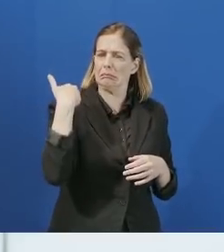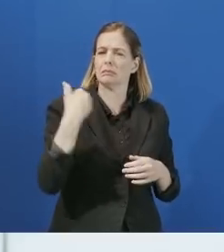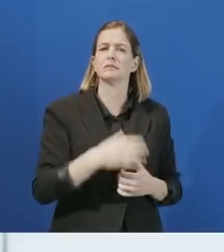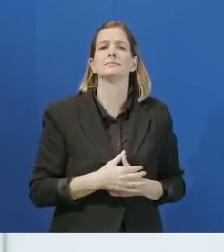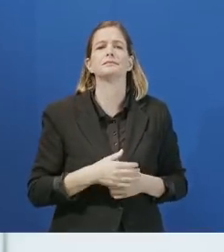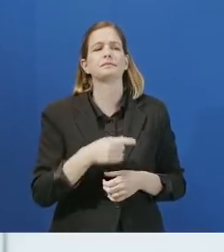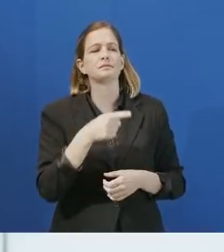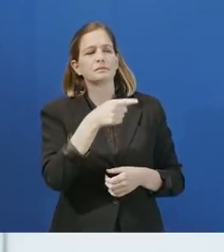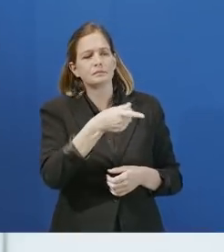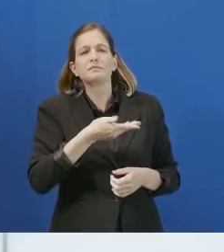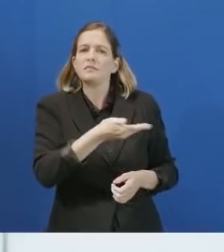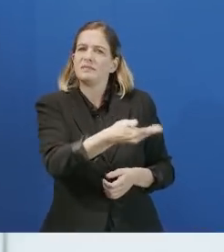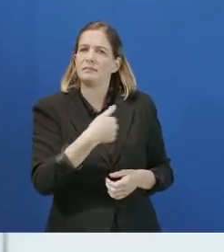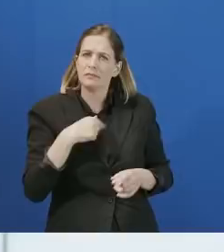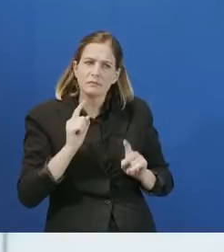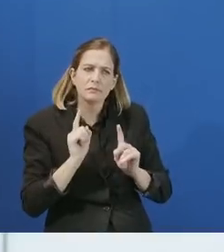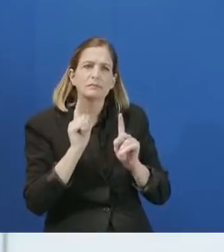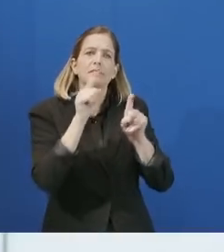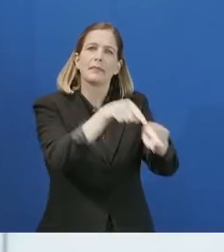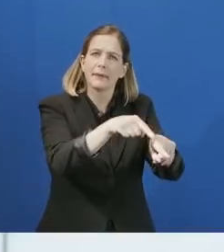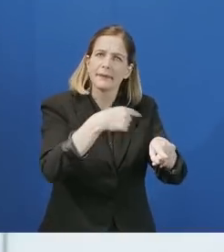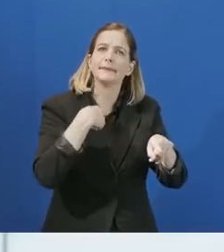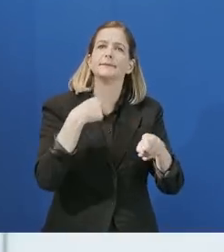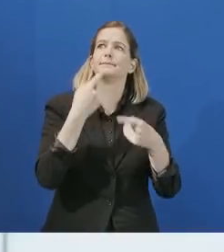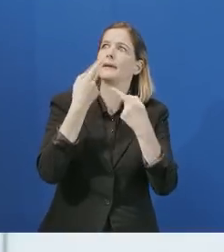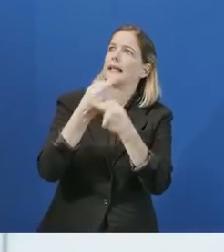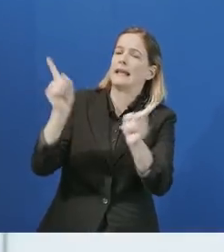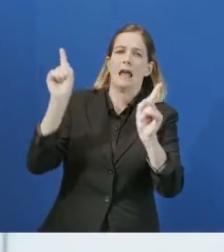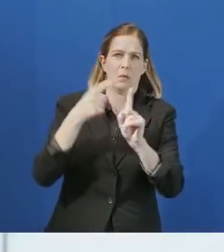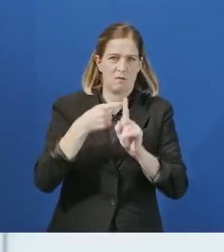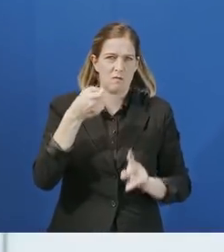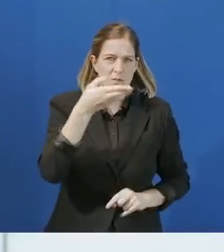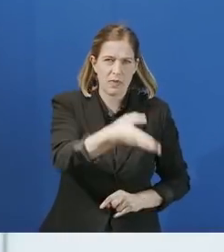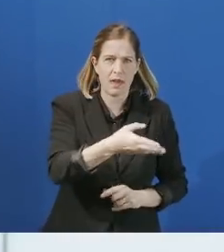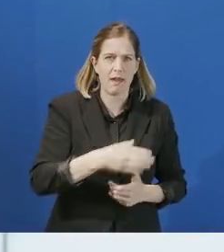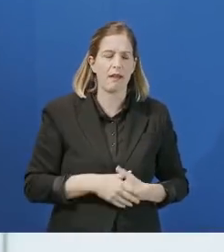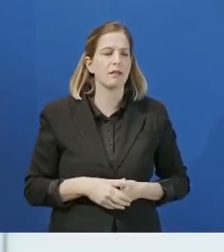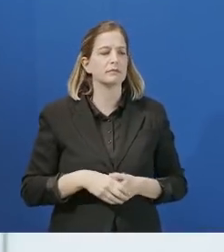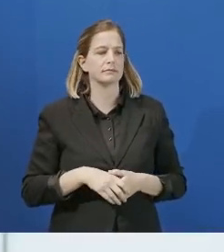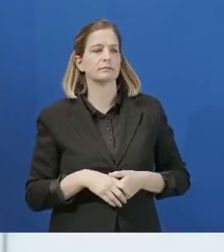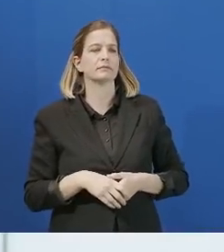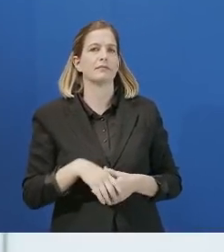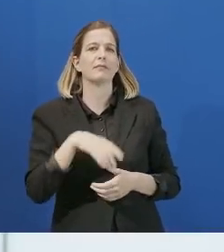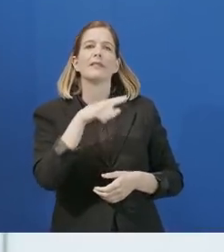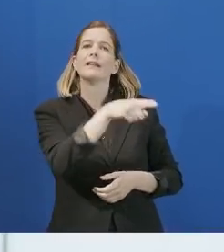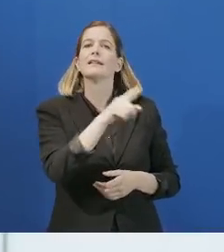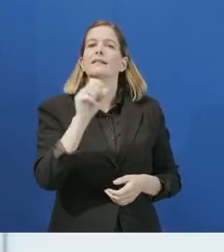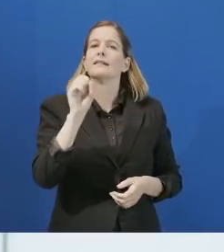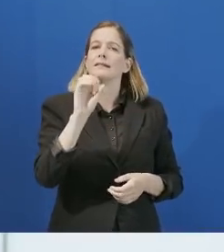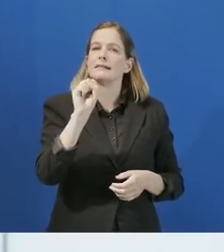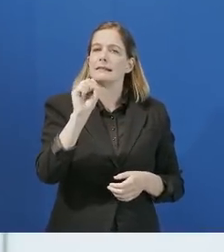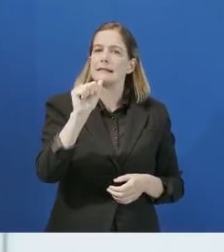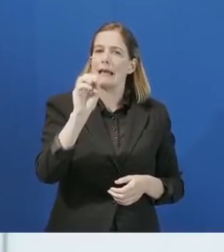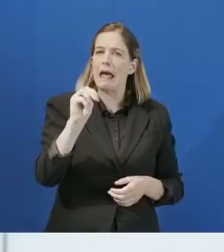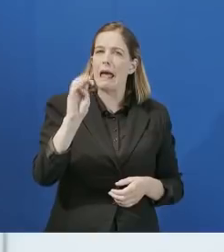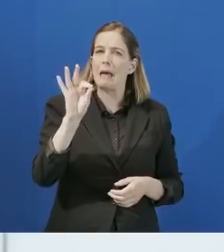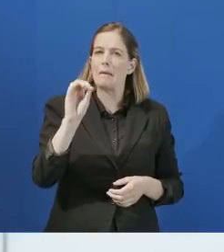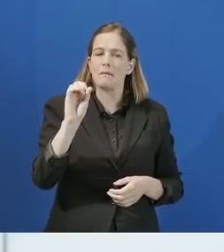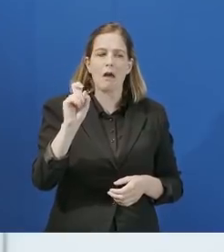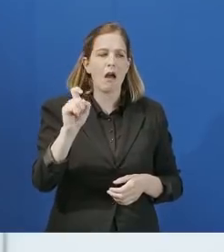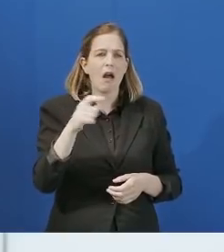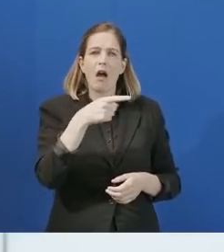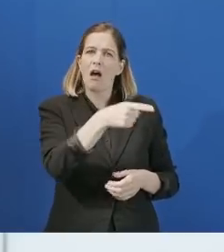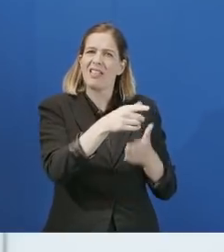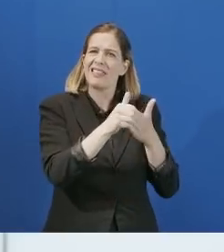venue and make the announcement. What good would it be to reopen our restaurants if leaders like Sam